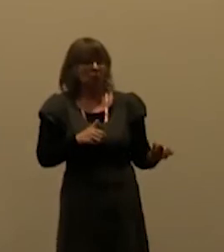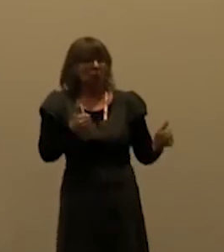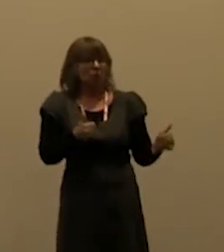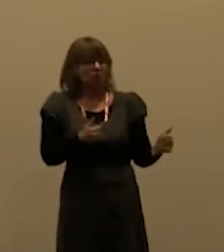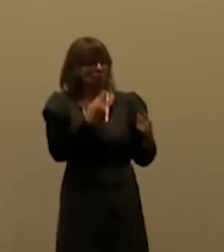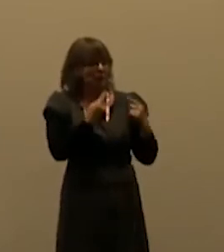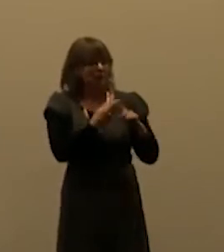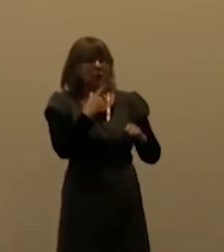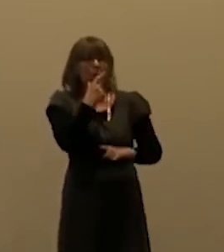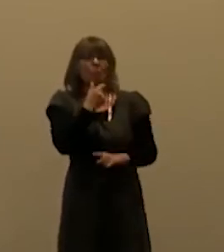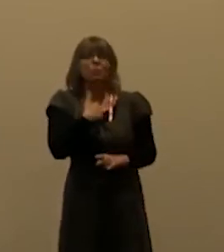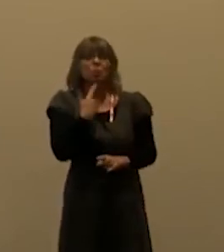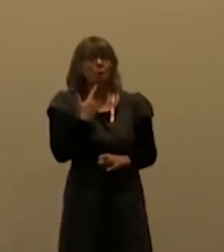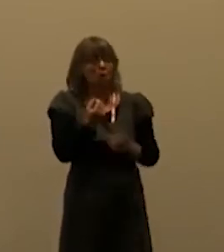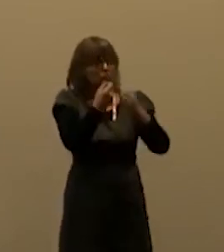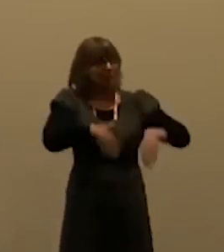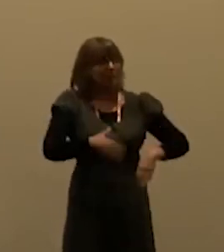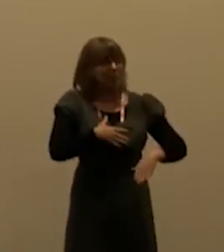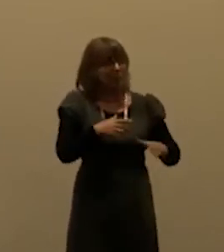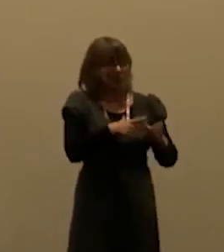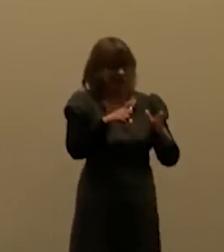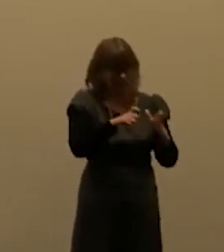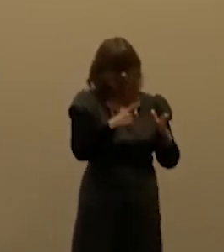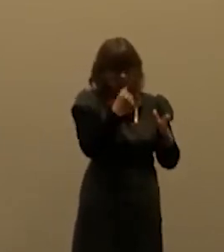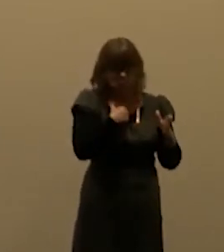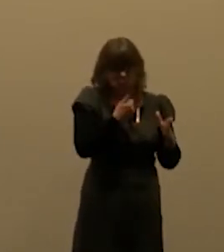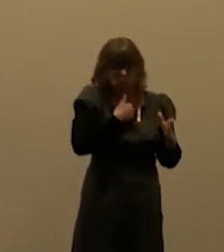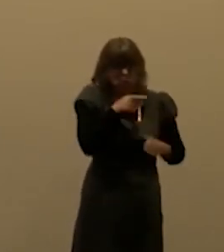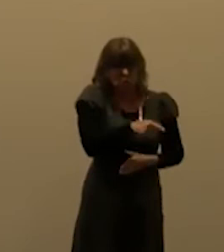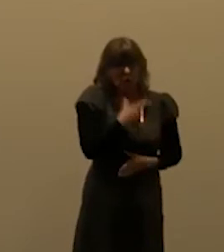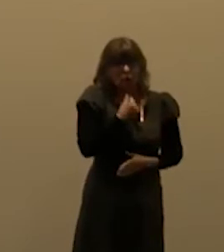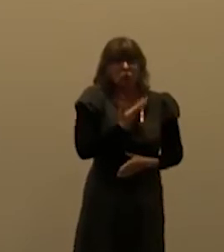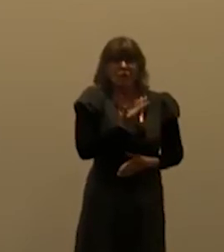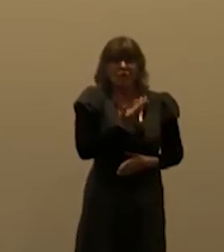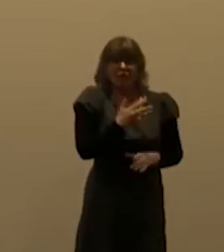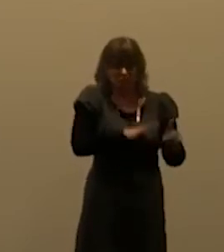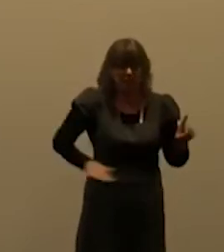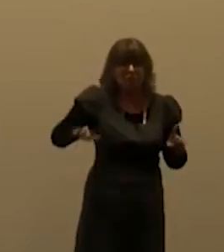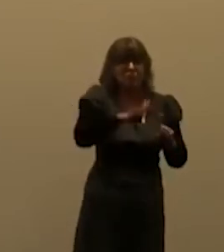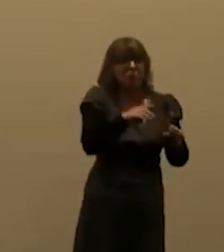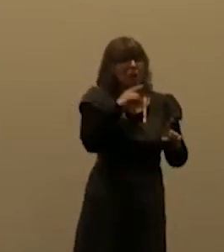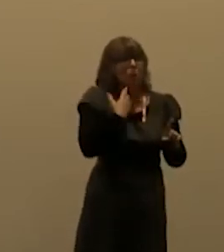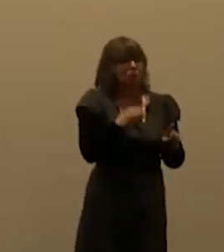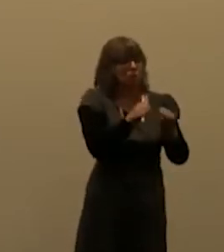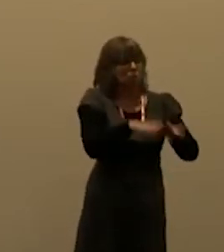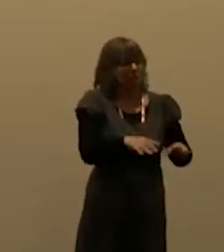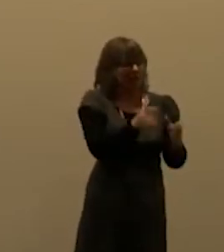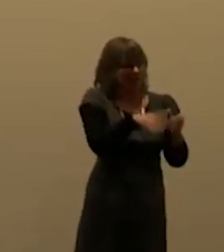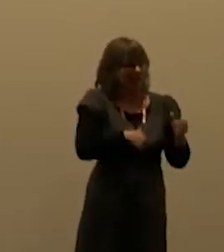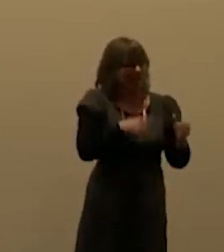do your break glass accounts, for example. You could do them possibly using this, because you probably have those everywhere you go. You probably want some break glass accounts,